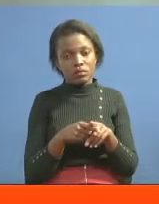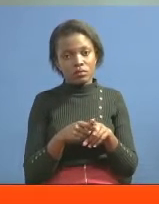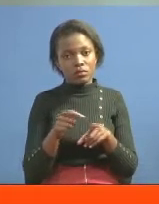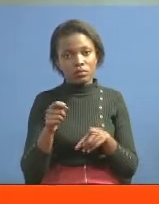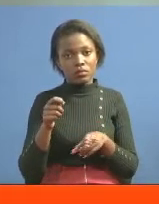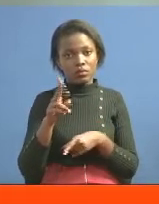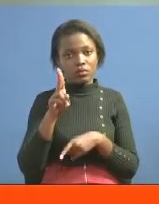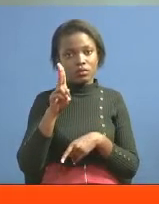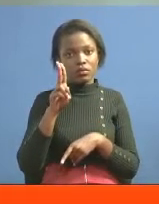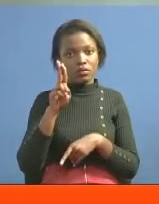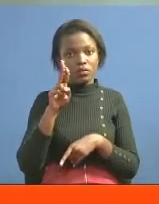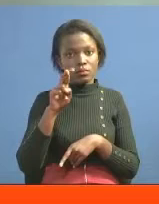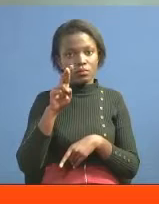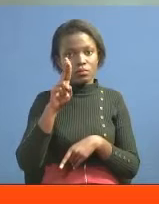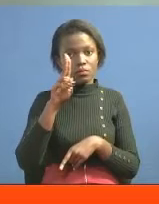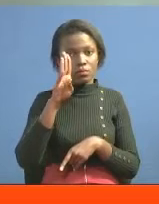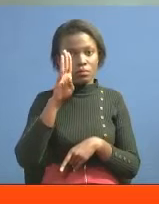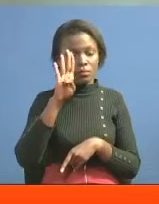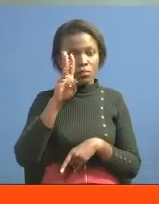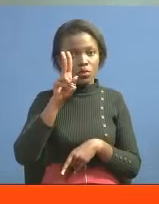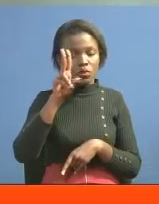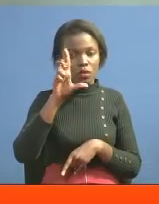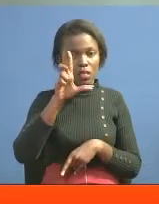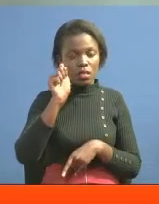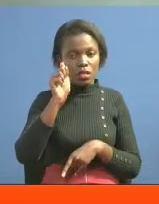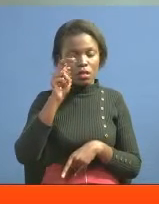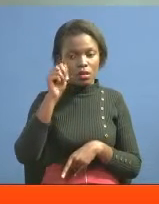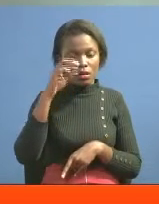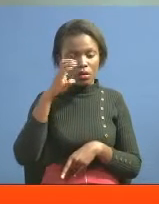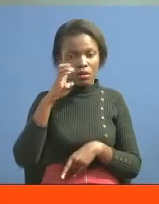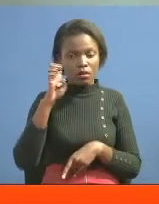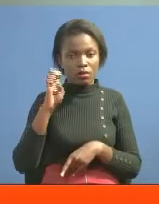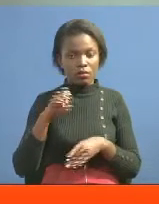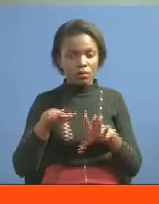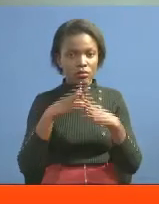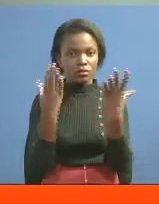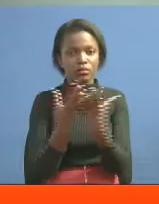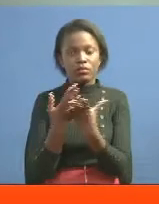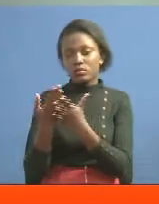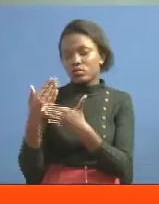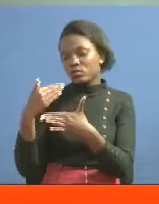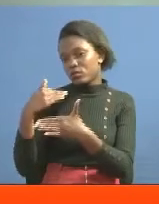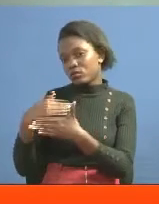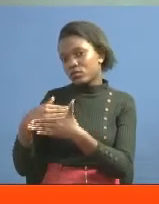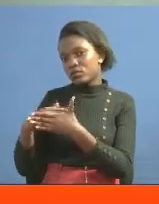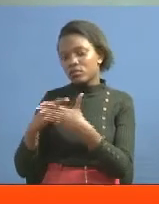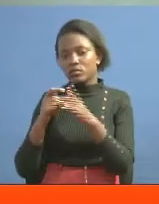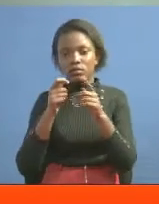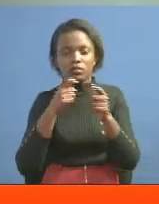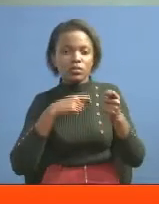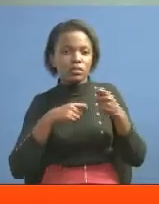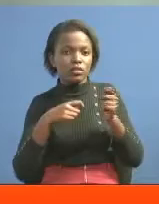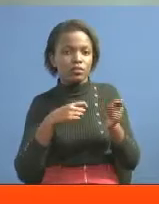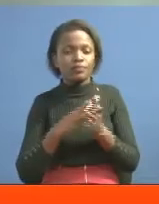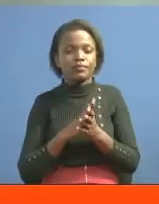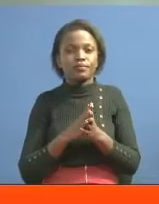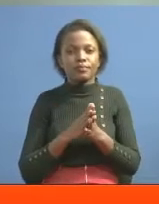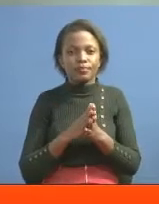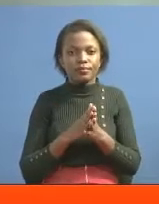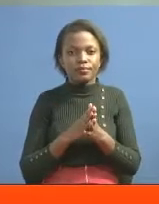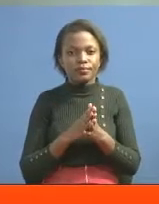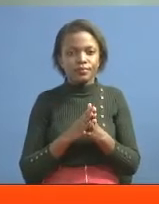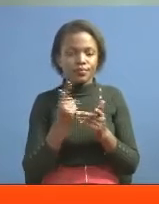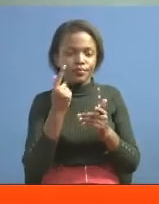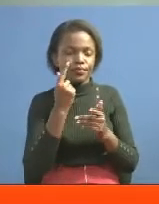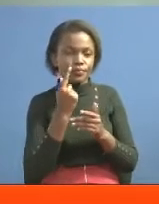wave of COVID-19, even with our international neighbors. And we have seen a lot of trade being inhibited, every country wanting to play safe,